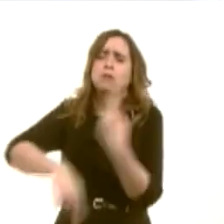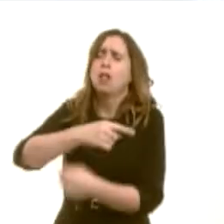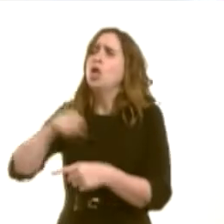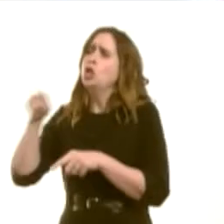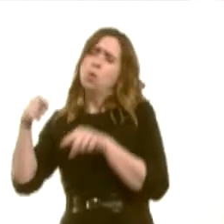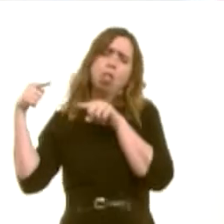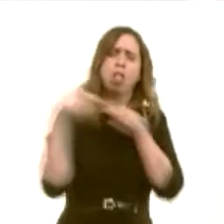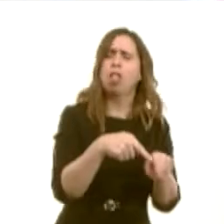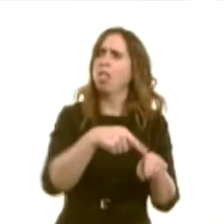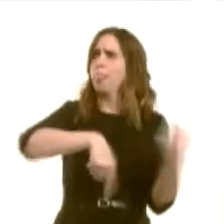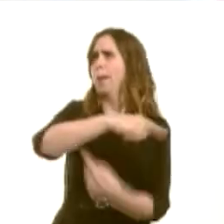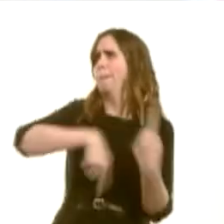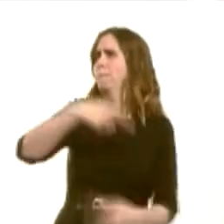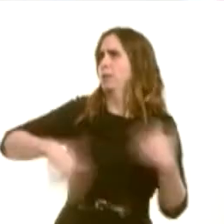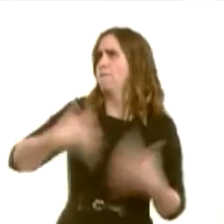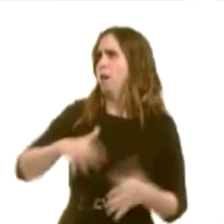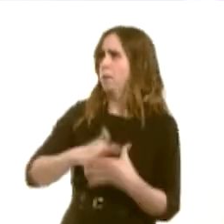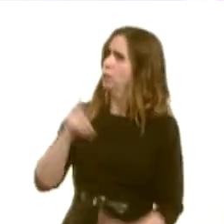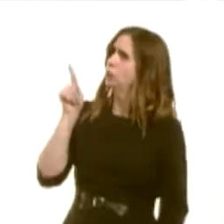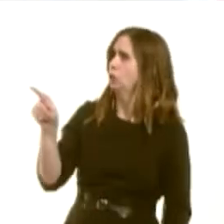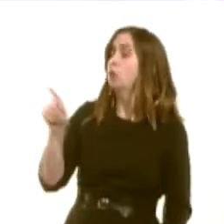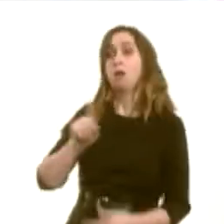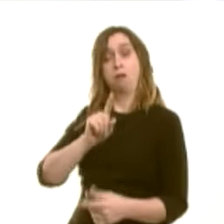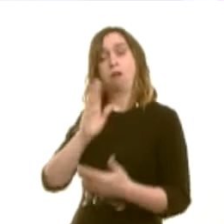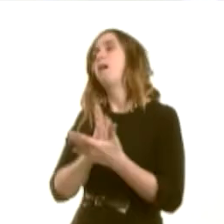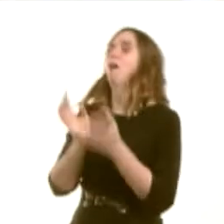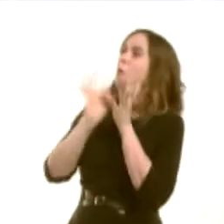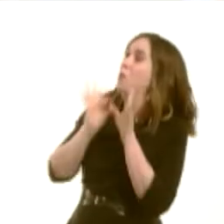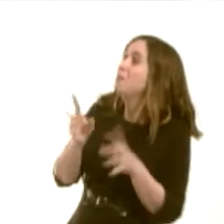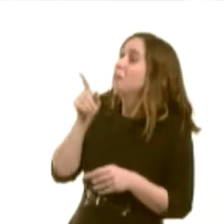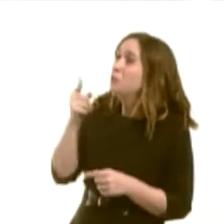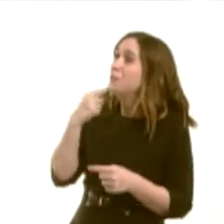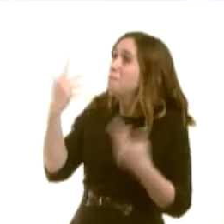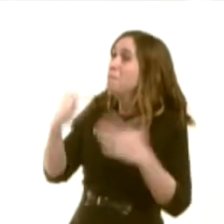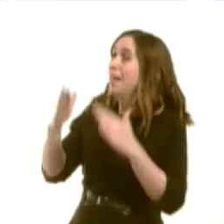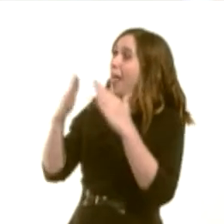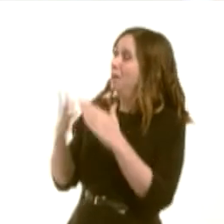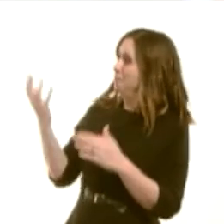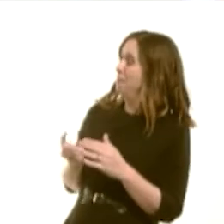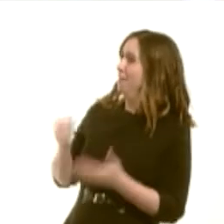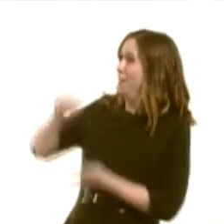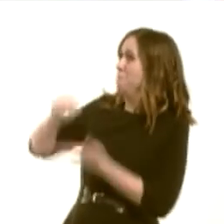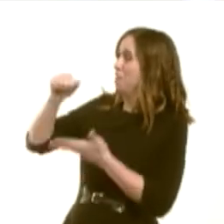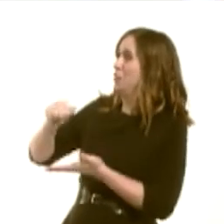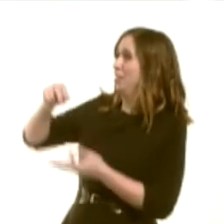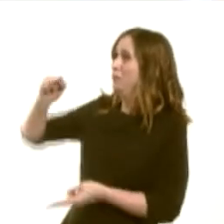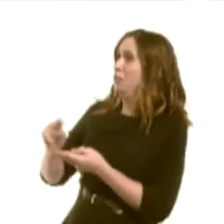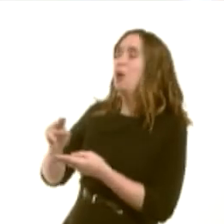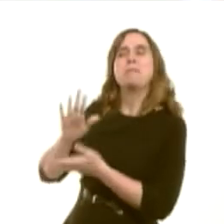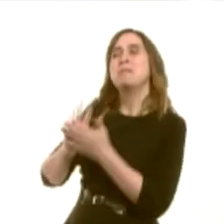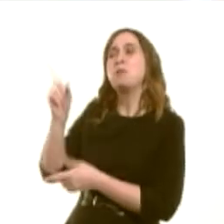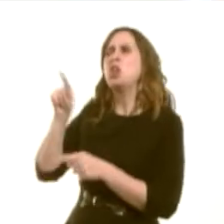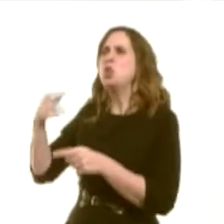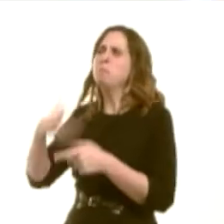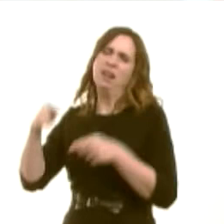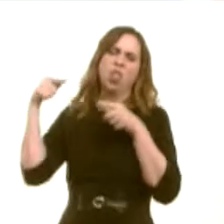the vulnerable, that much we know. You know, how wonderful it is, of course, to hear them say we've reduced the housing benefit budget. What they mean is we've attacked those